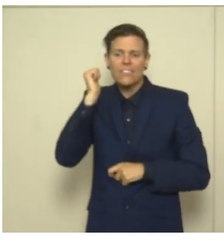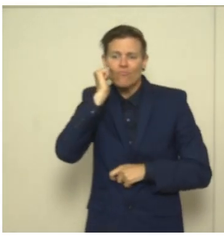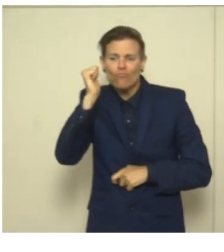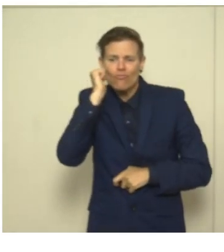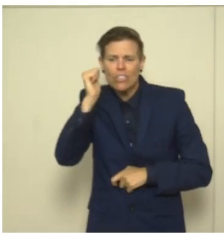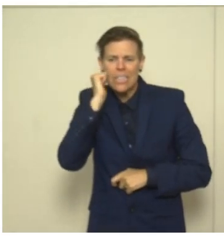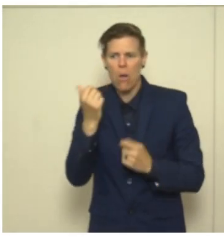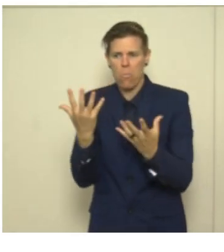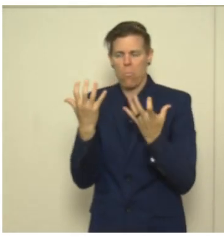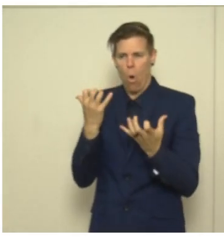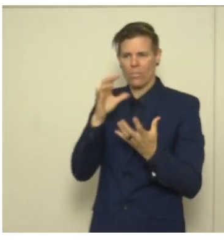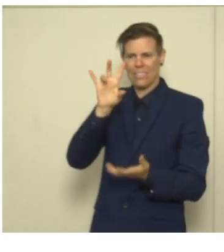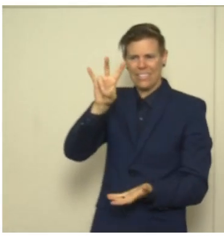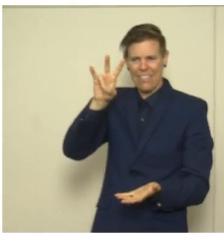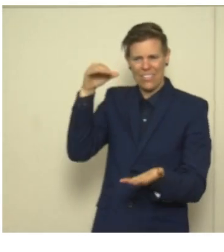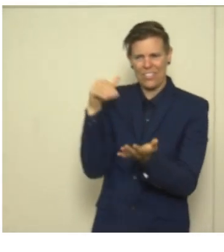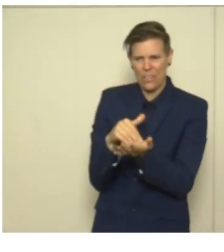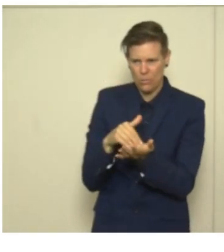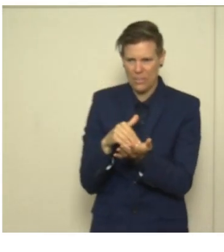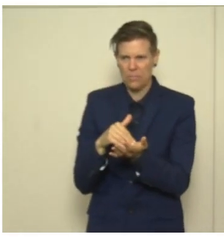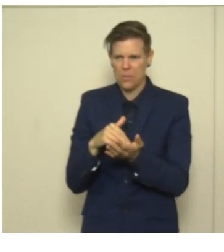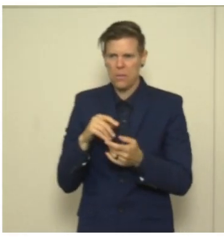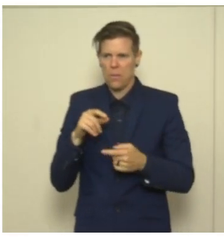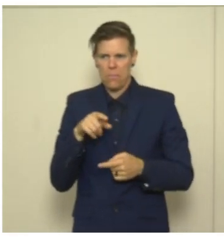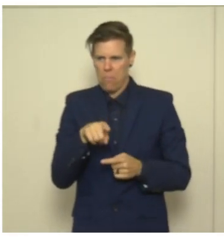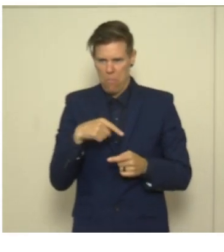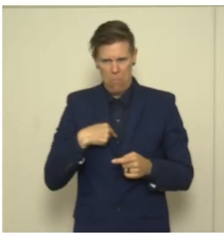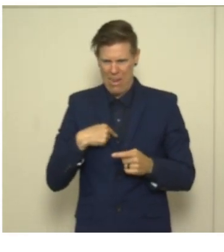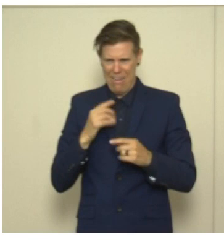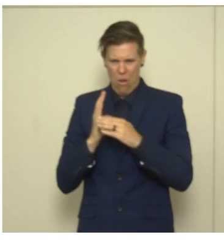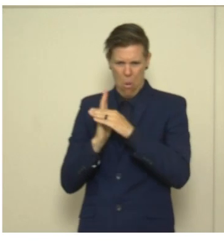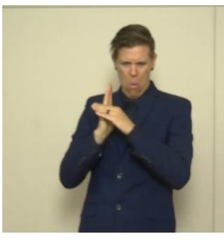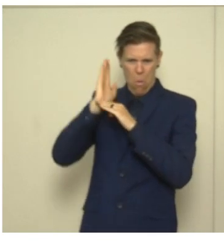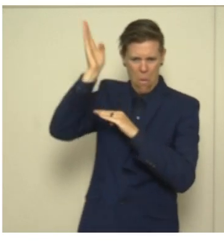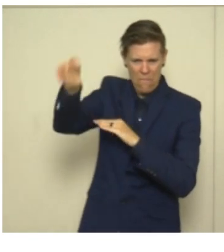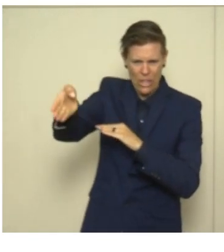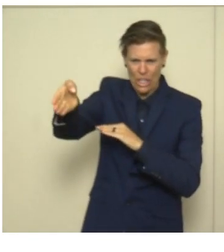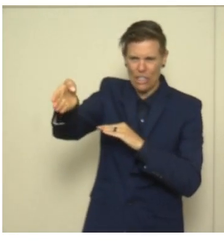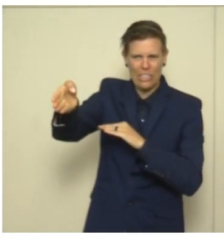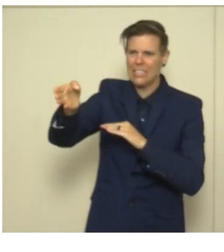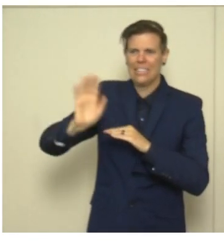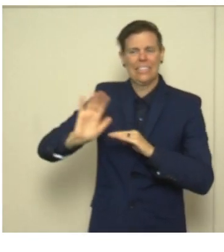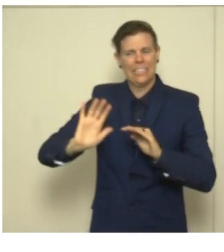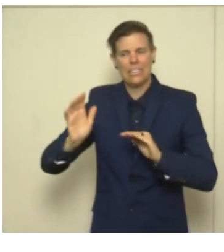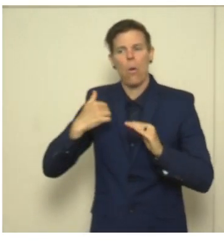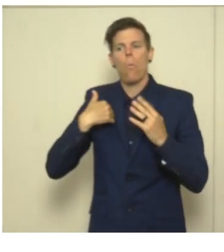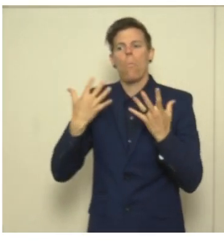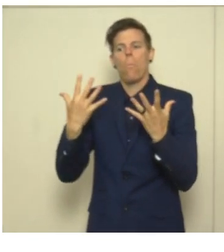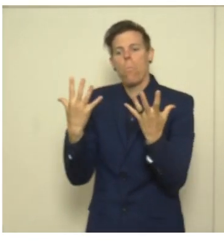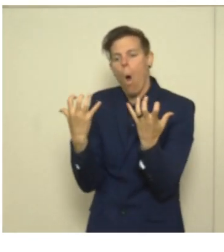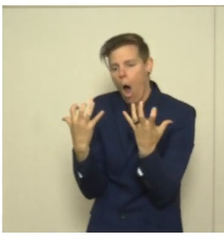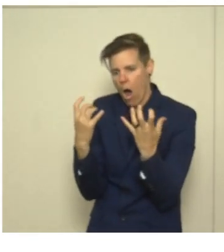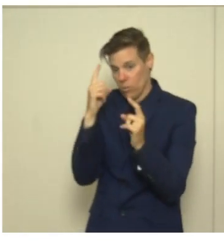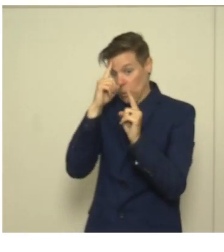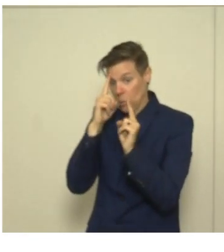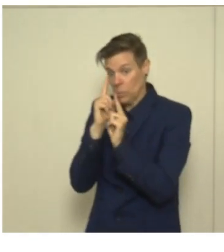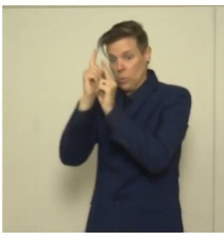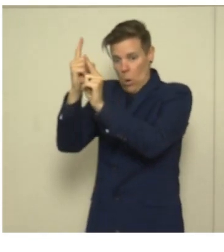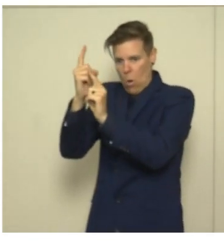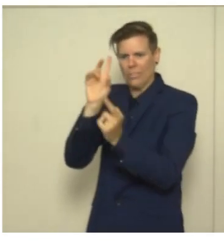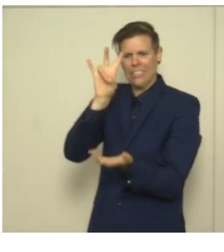slide says that we're above that target, but really I'm trying to get us to 7,000, so we've got that in the